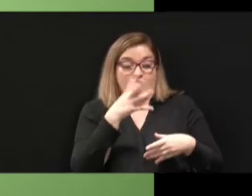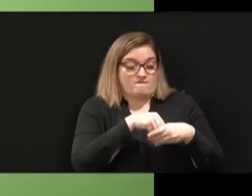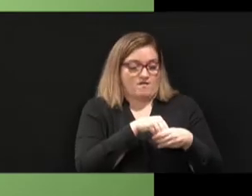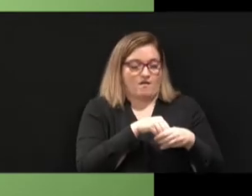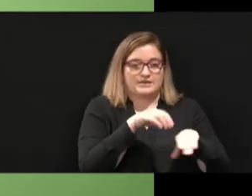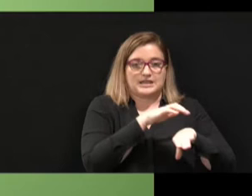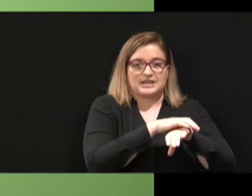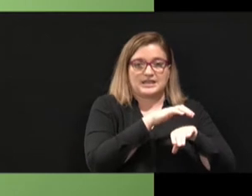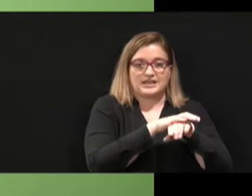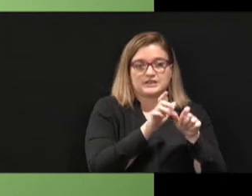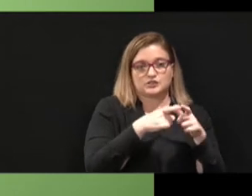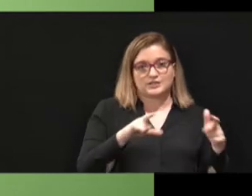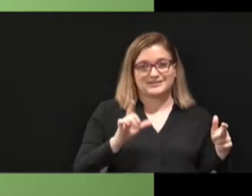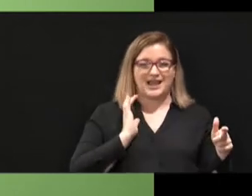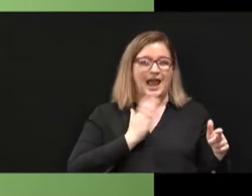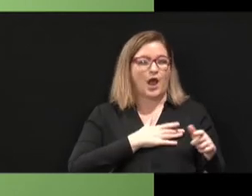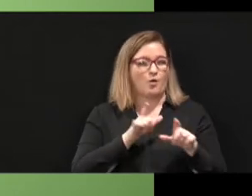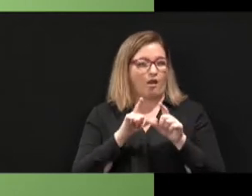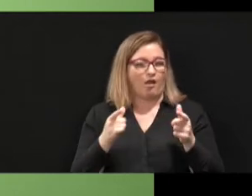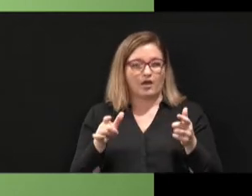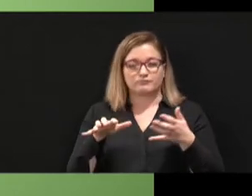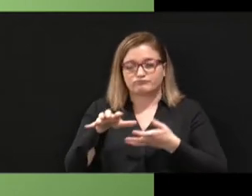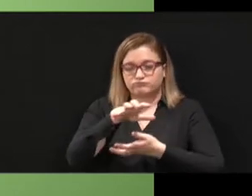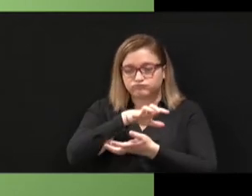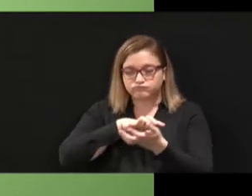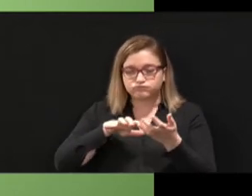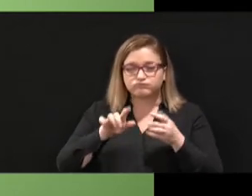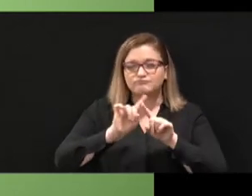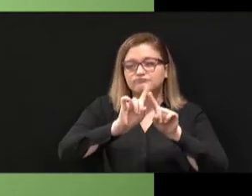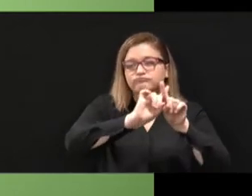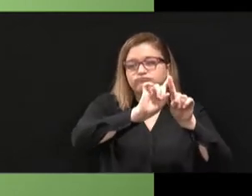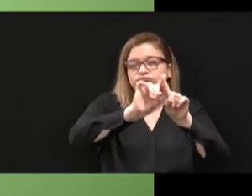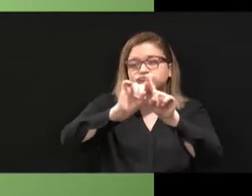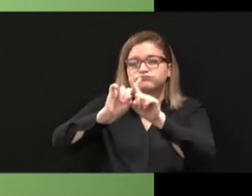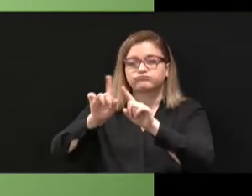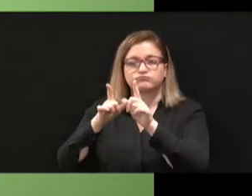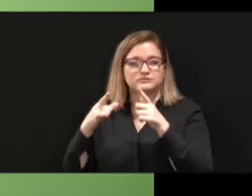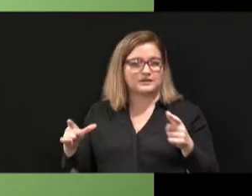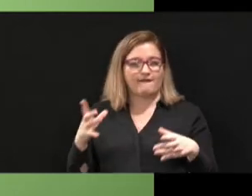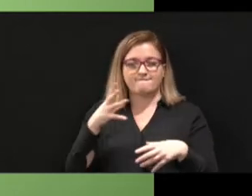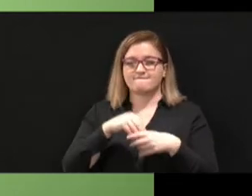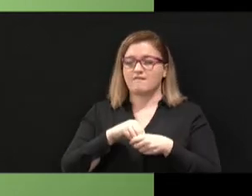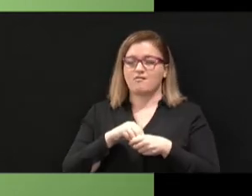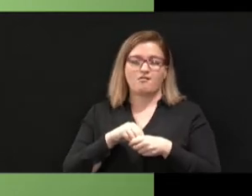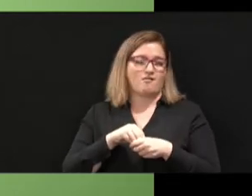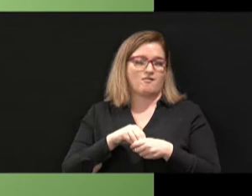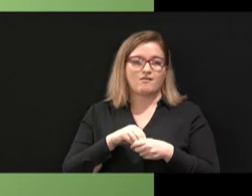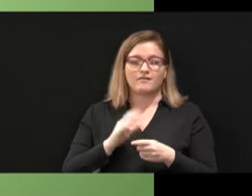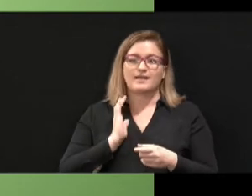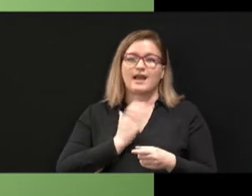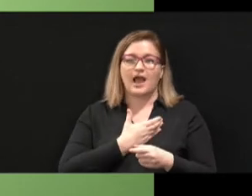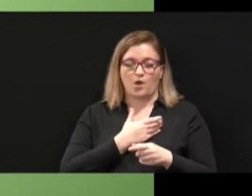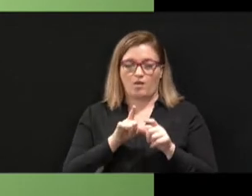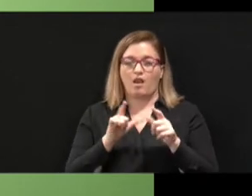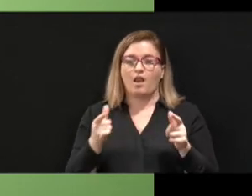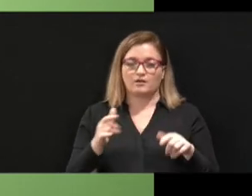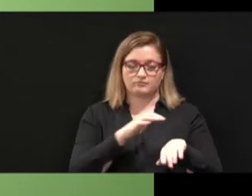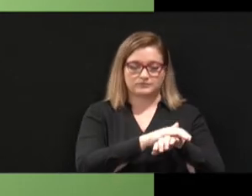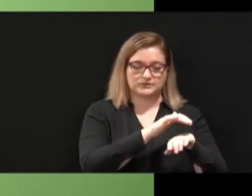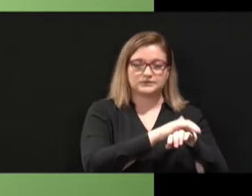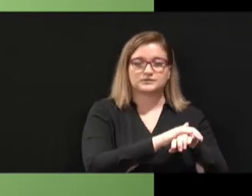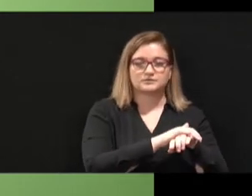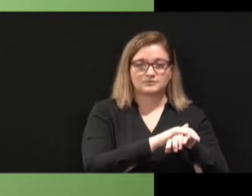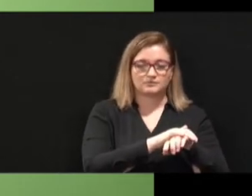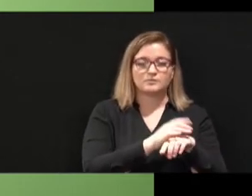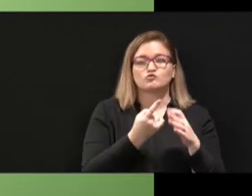like a stew. We have pieces of all sorts of different languages in ours, but we begin with the Anglo-Saxon